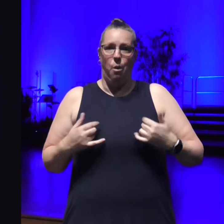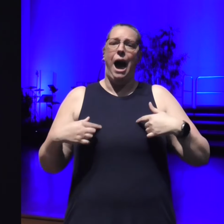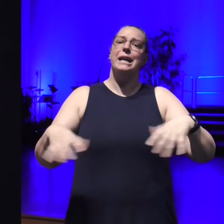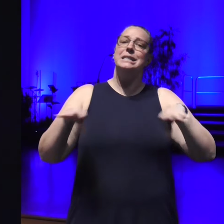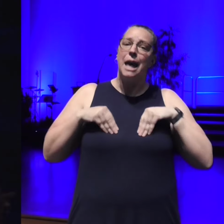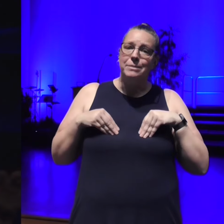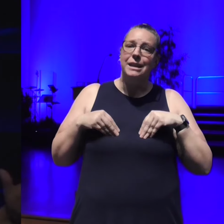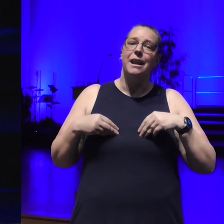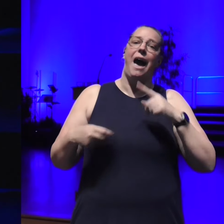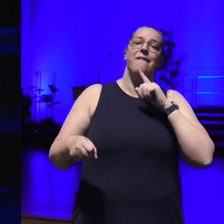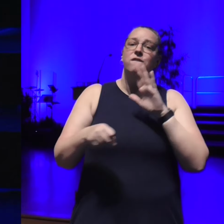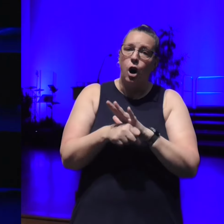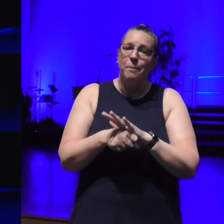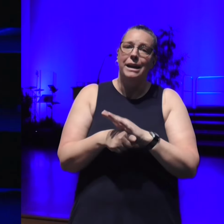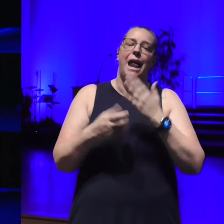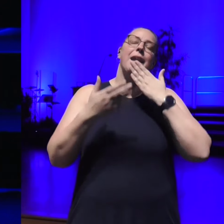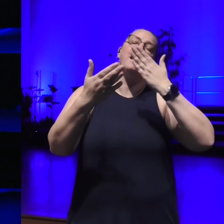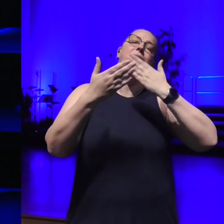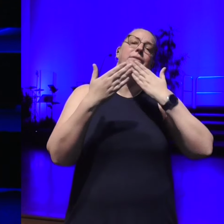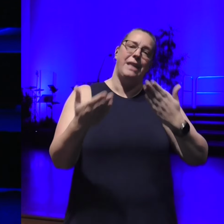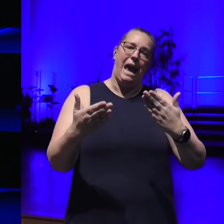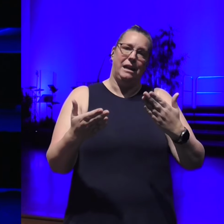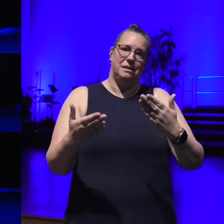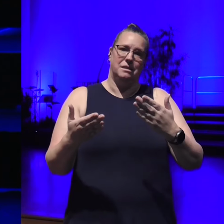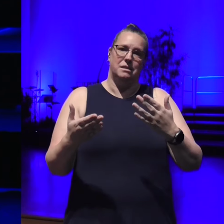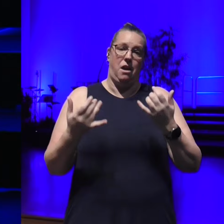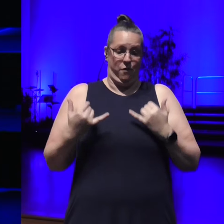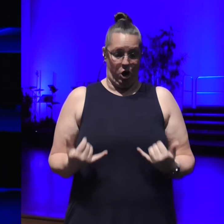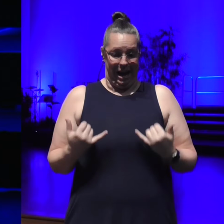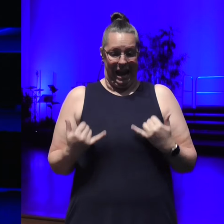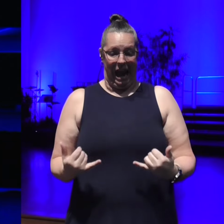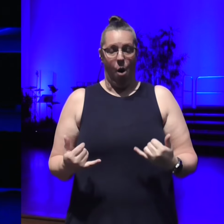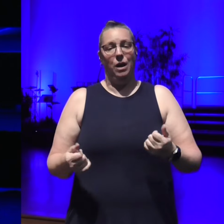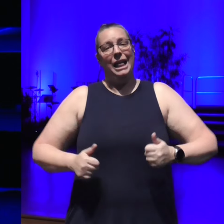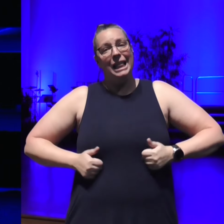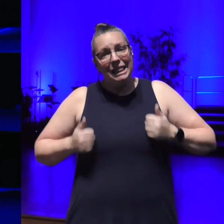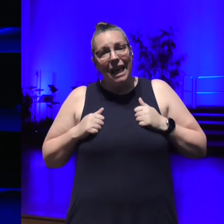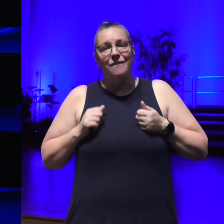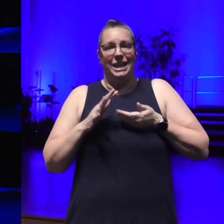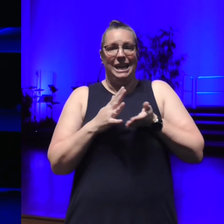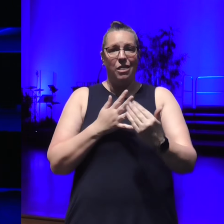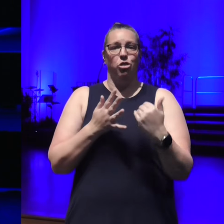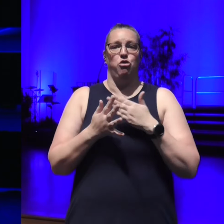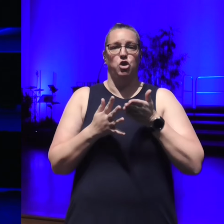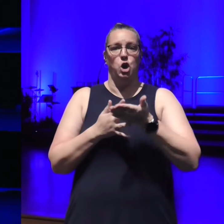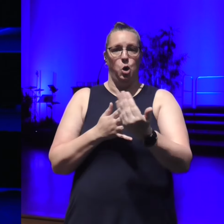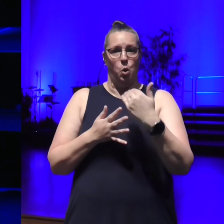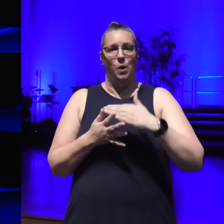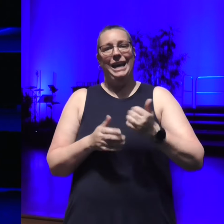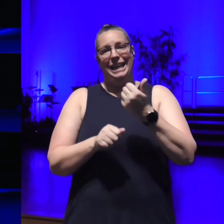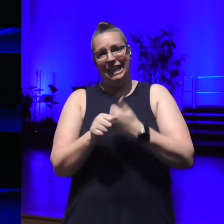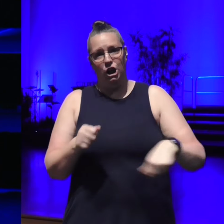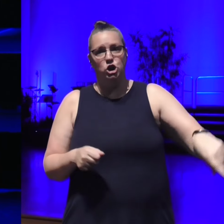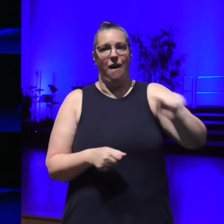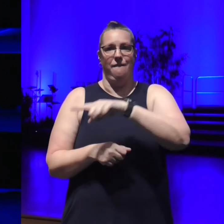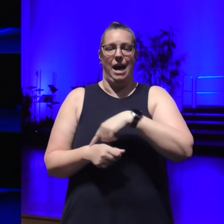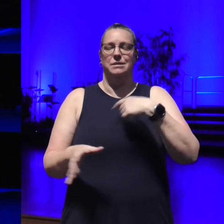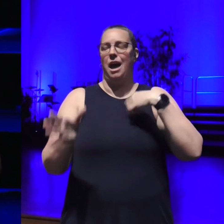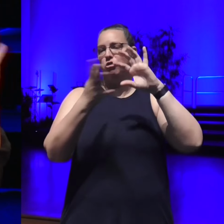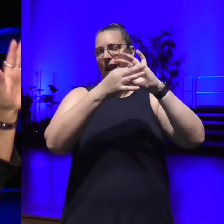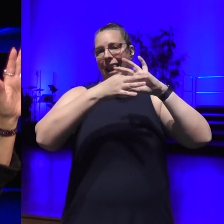and I give glorious thanks for this truth now living in, through, and as each one of us. And I release this